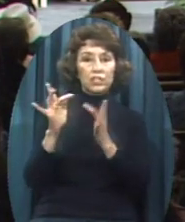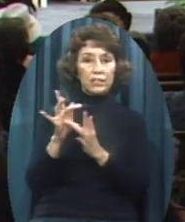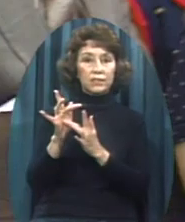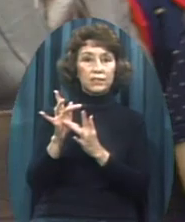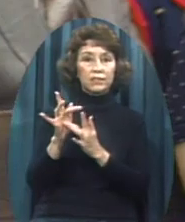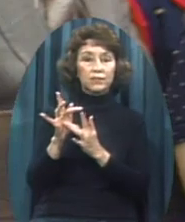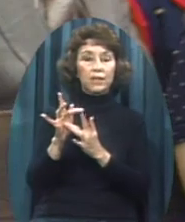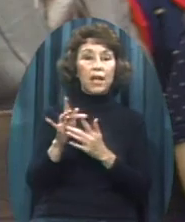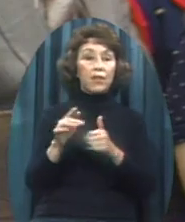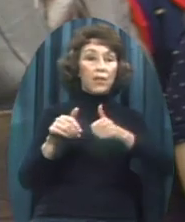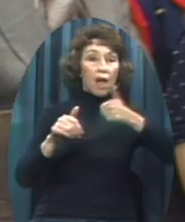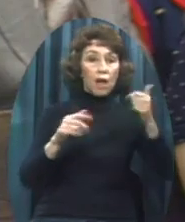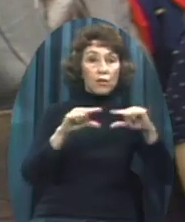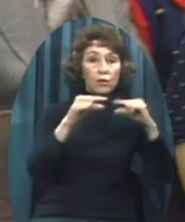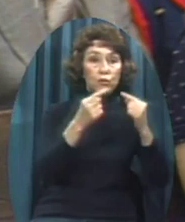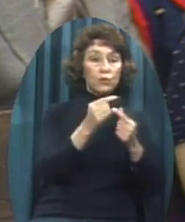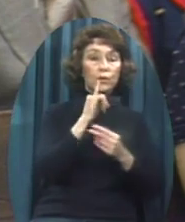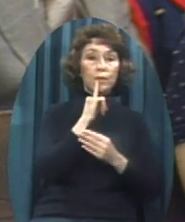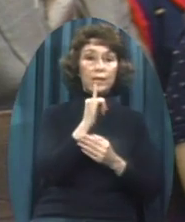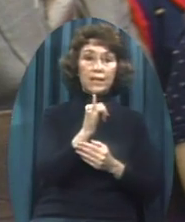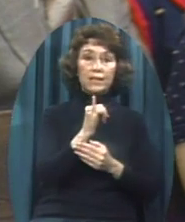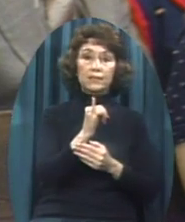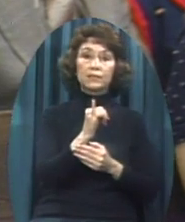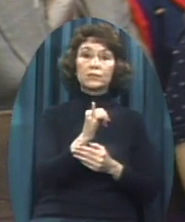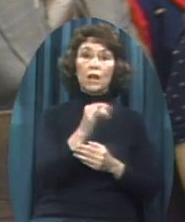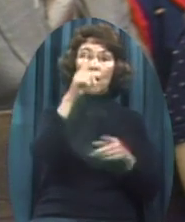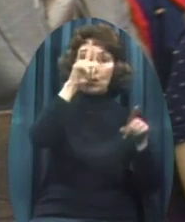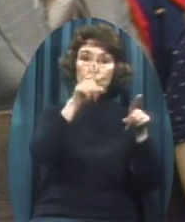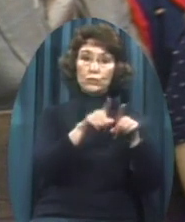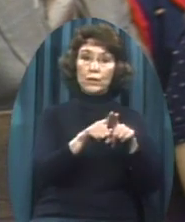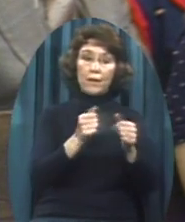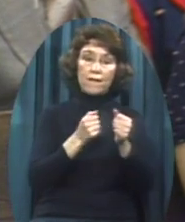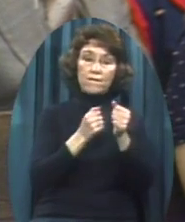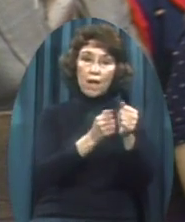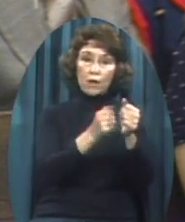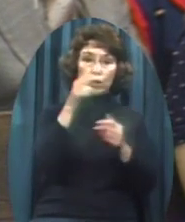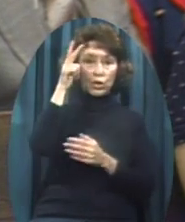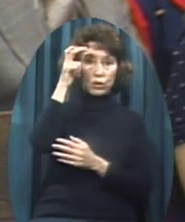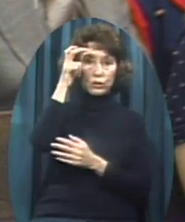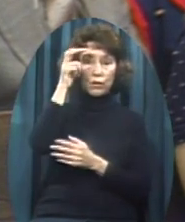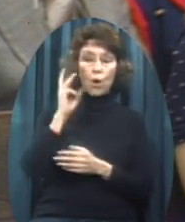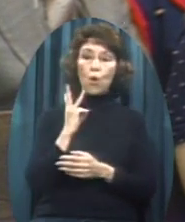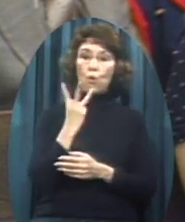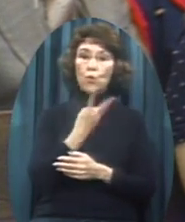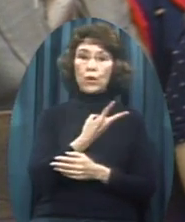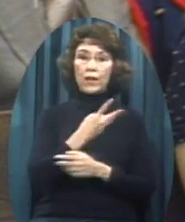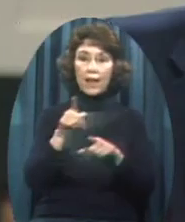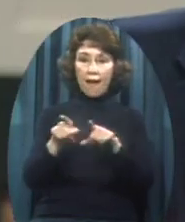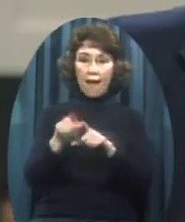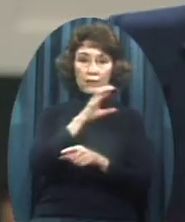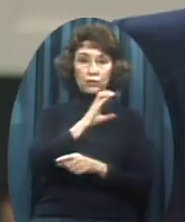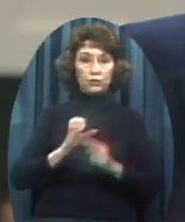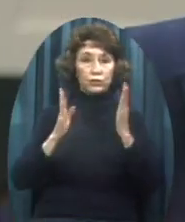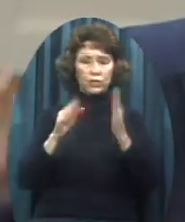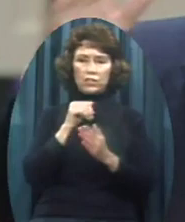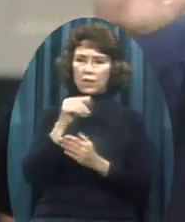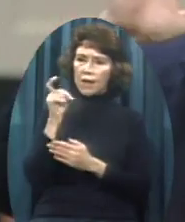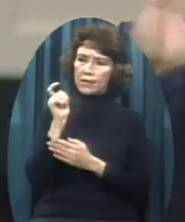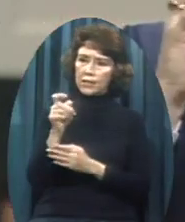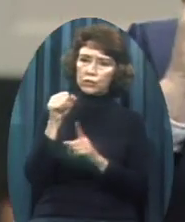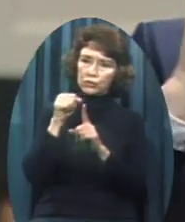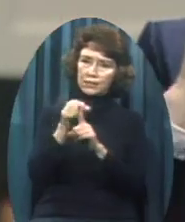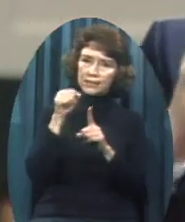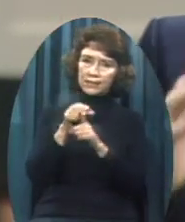fella, Lucifer himself. And so we don't need to be attacking the brethren. May God give us a